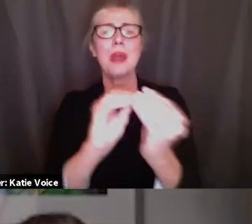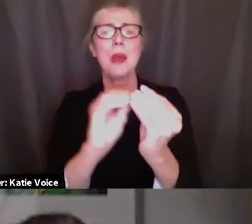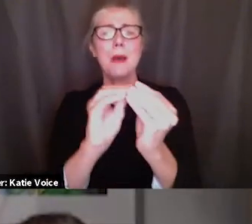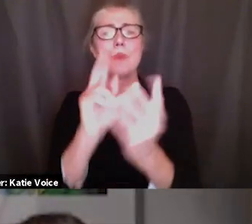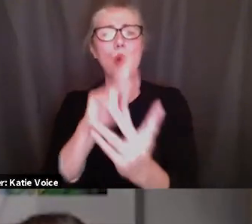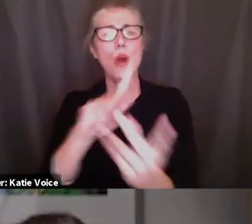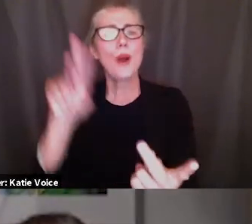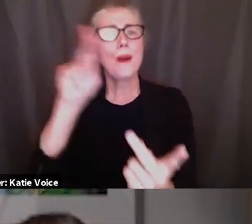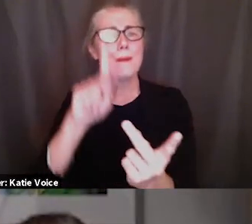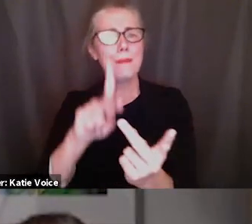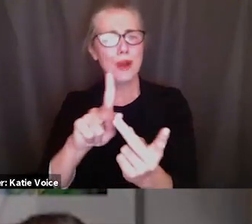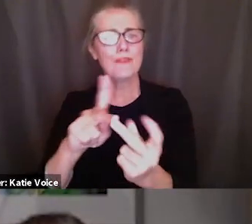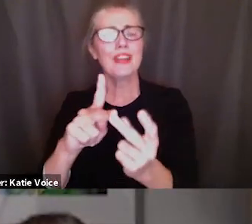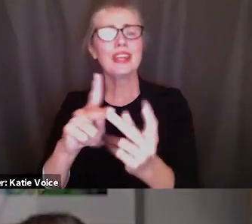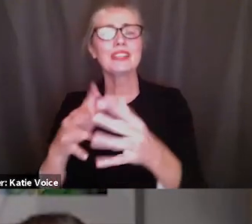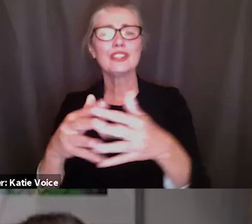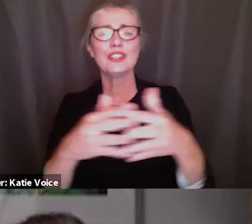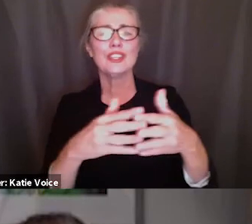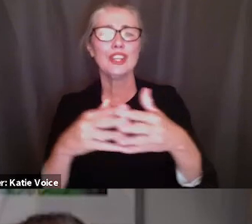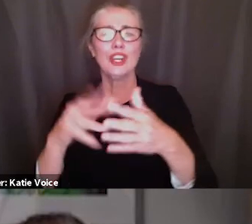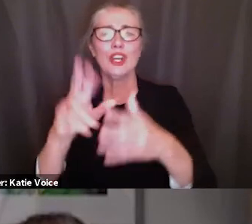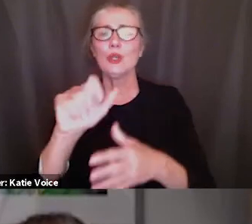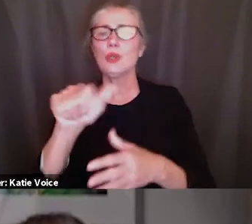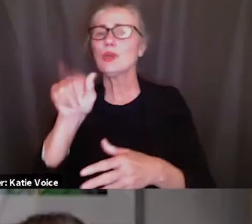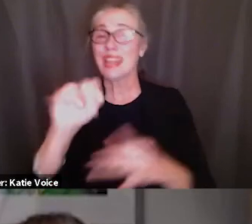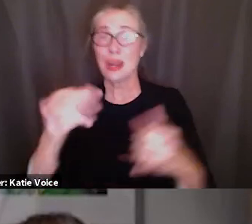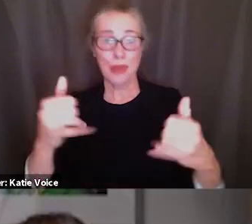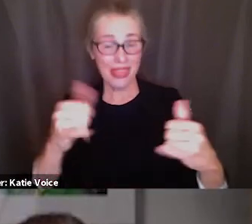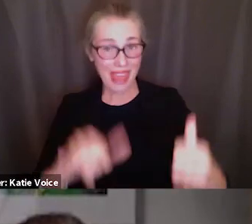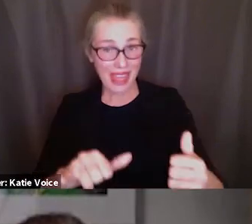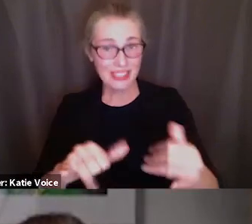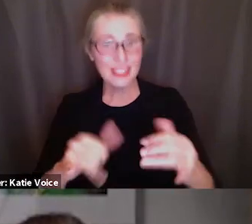union. And with that, tonight's meeting of the Santa Barbara